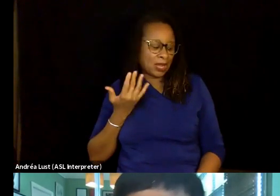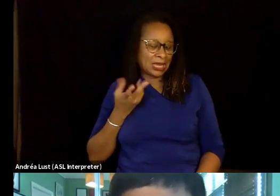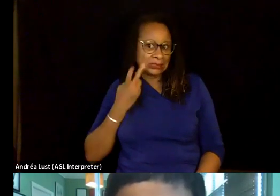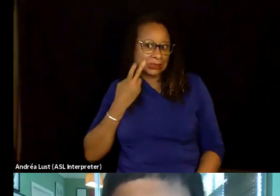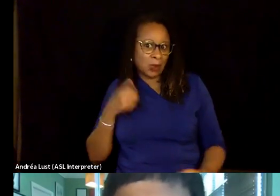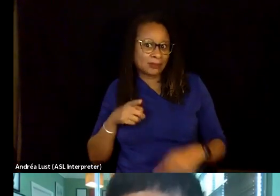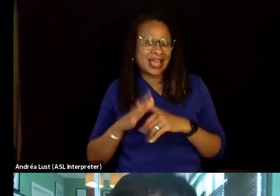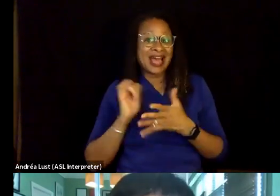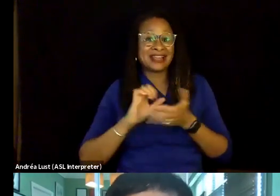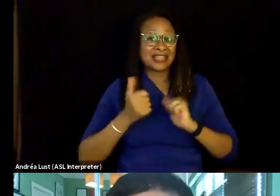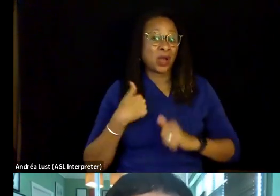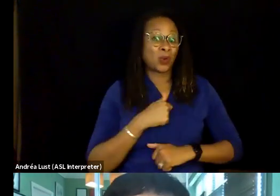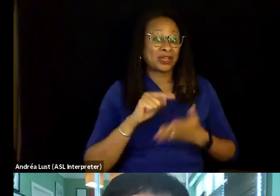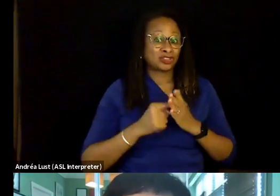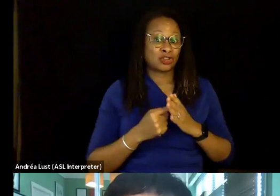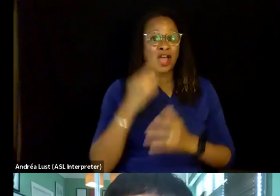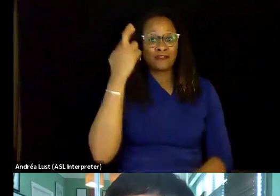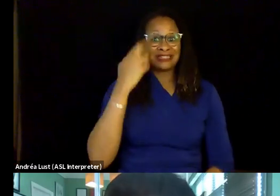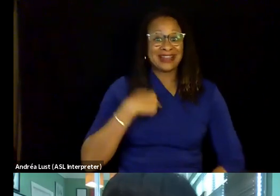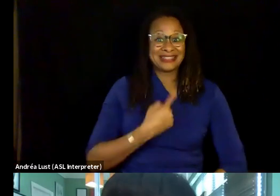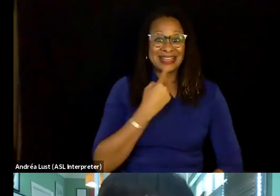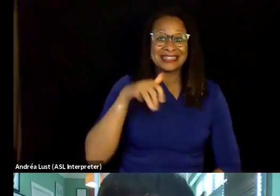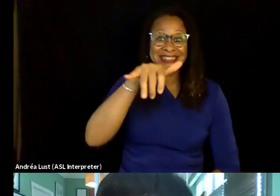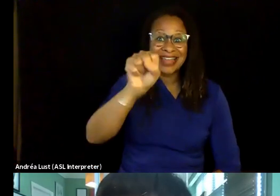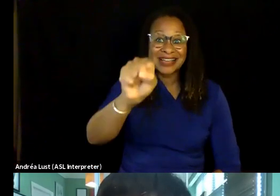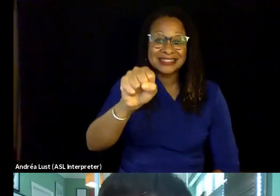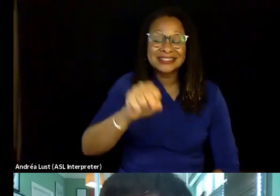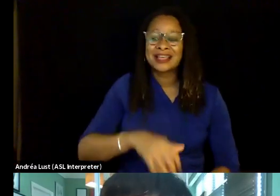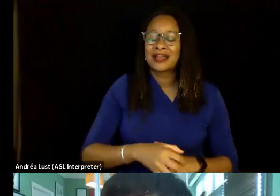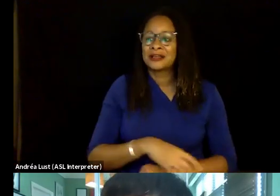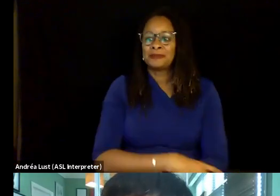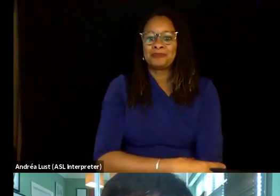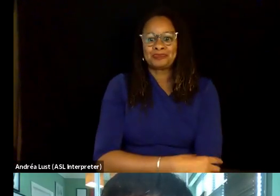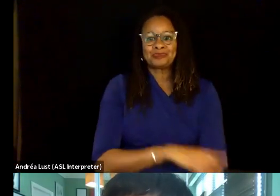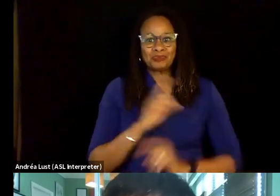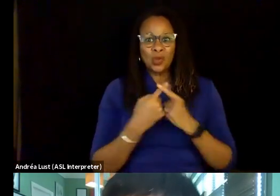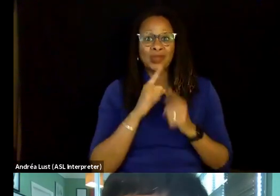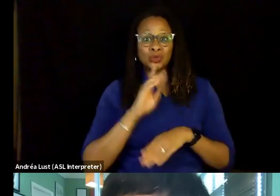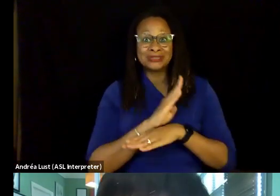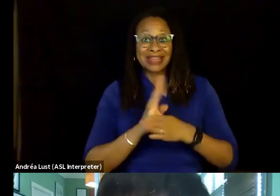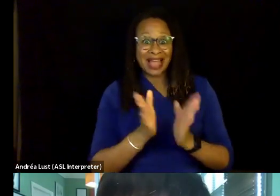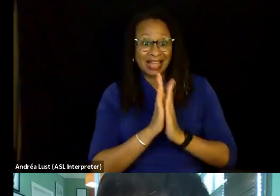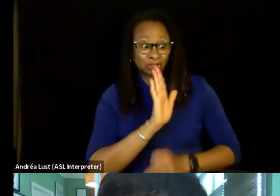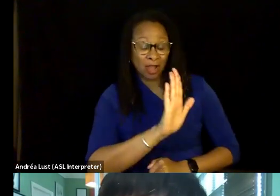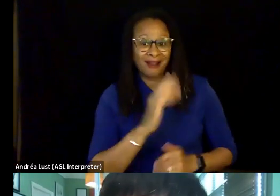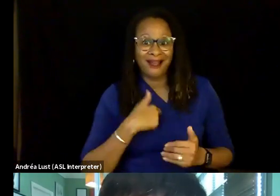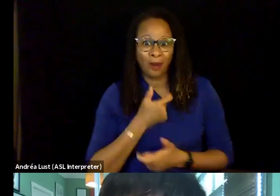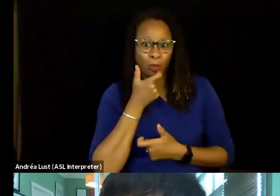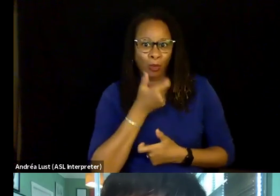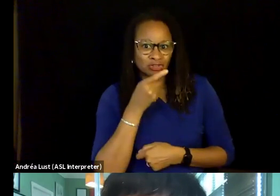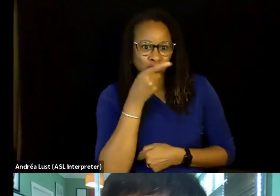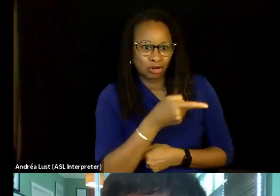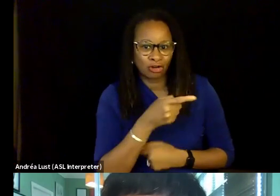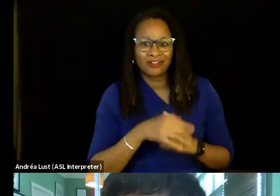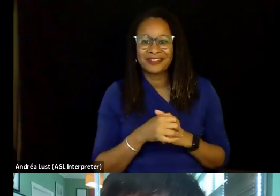we started. And the reason I said yes was when I actually asked her, I watched her, you know,